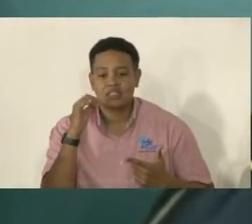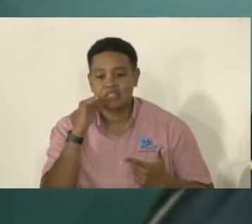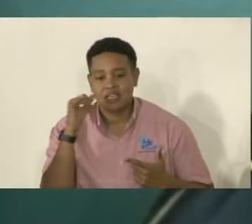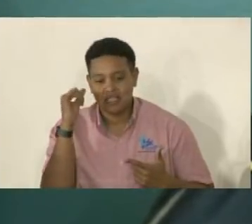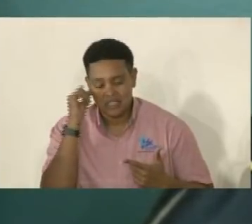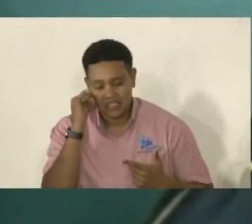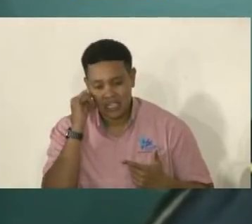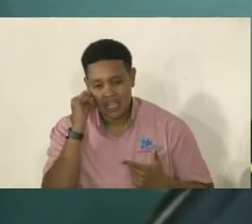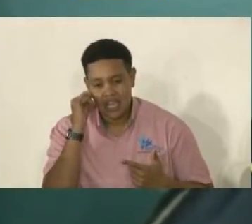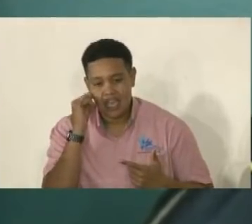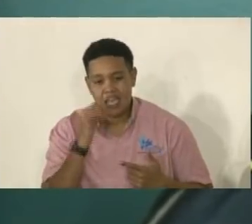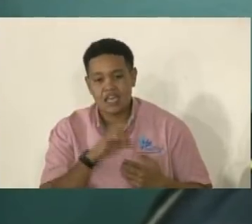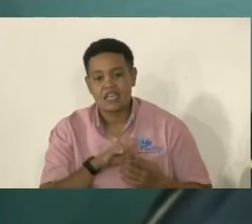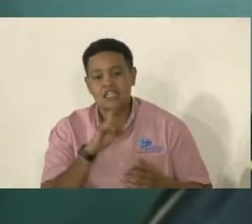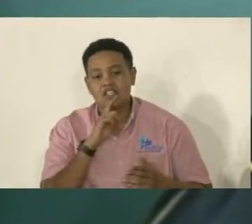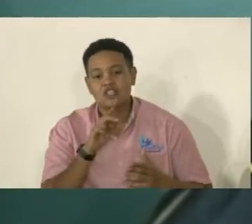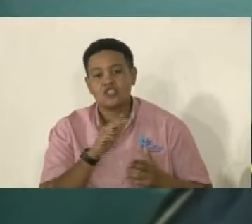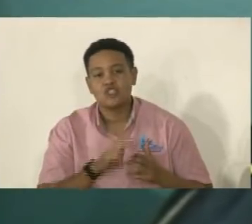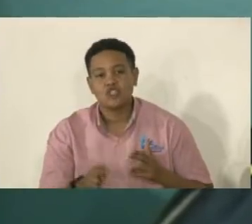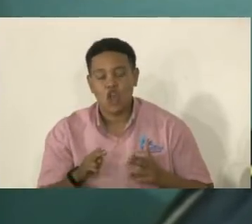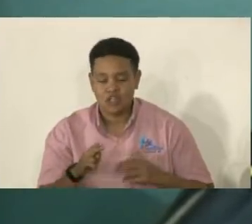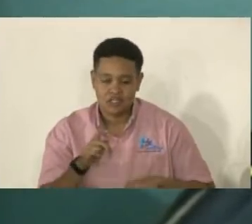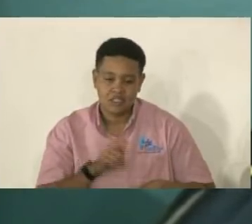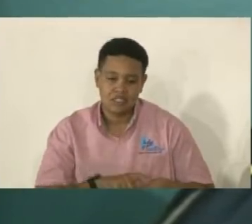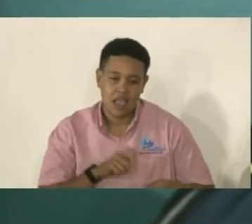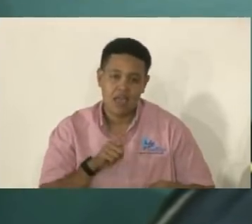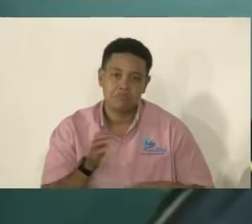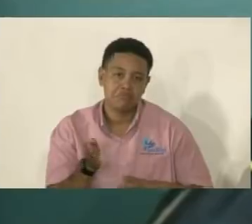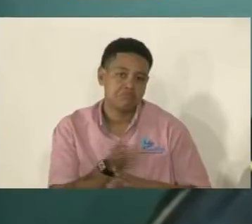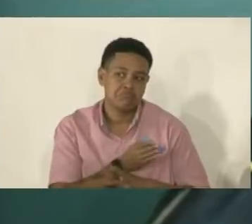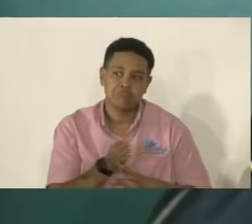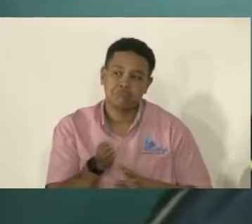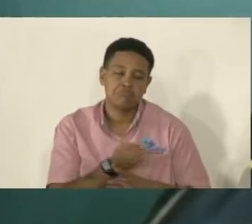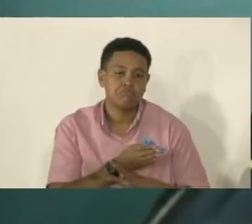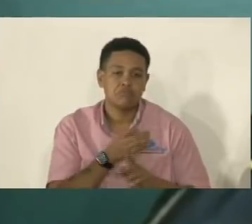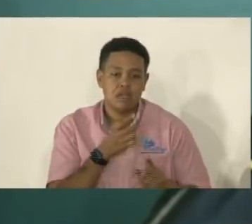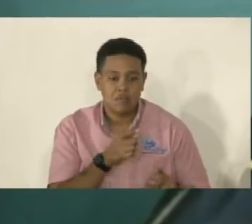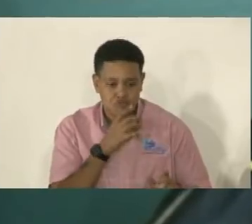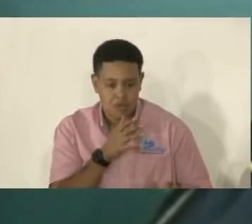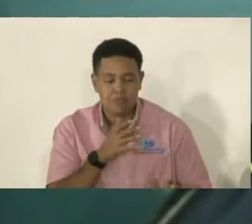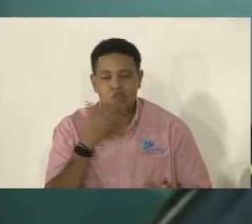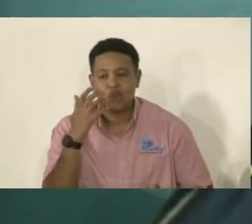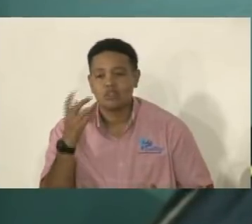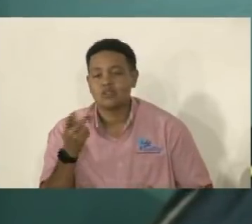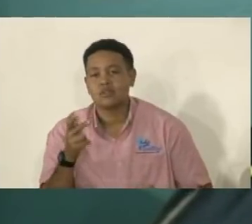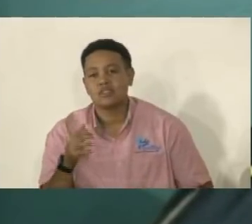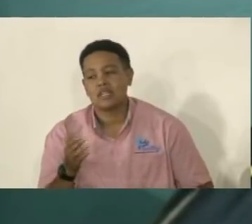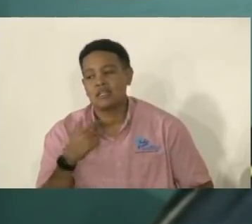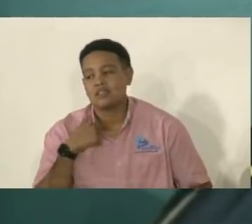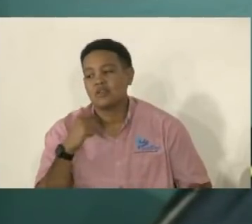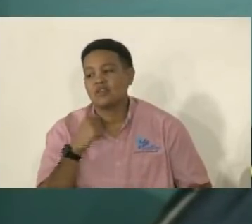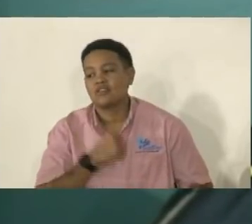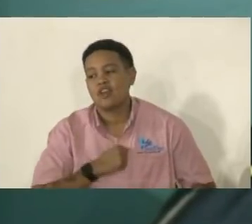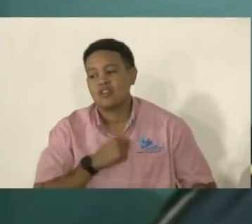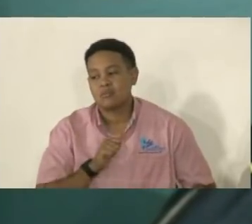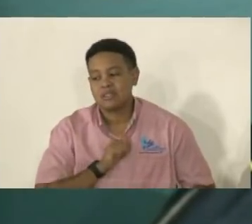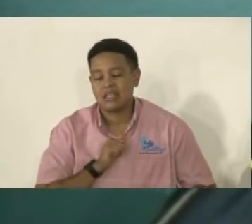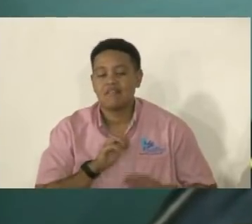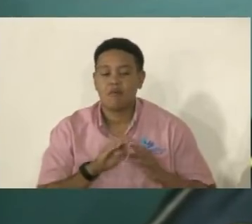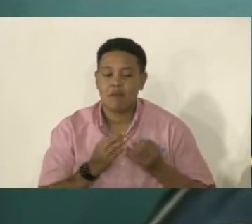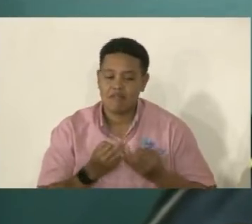yesterday in short period of time. So condolences for myself and my